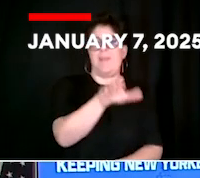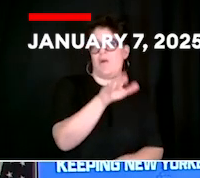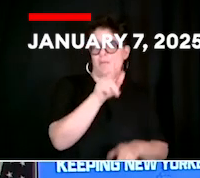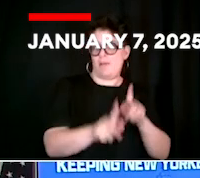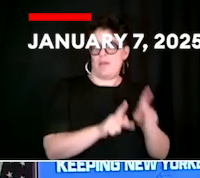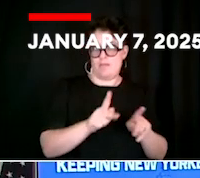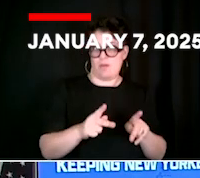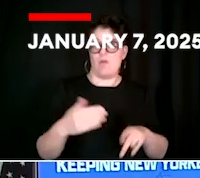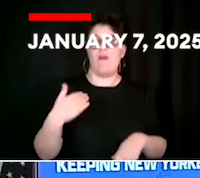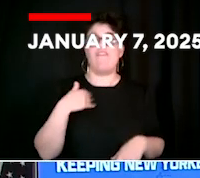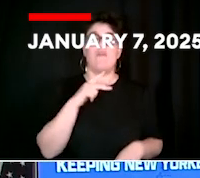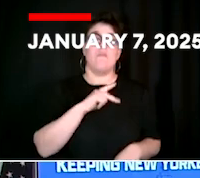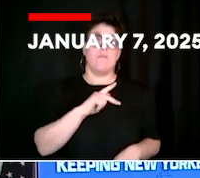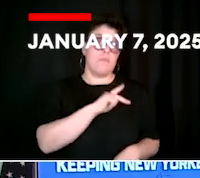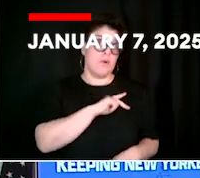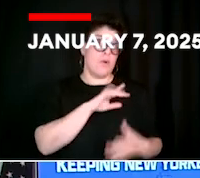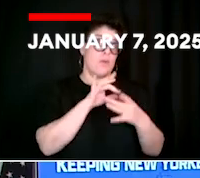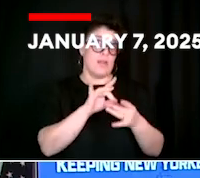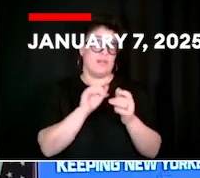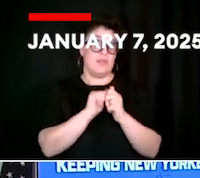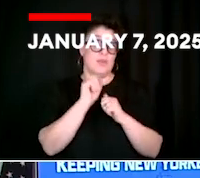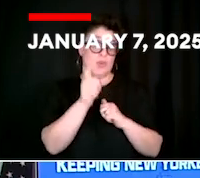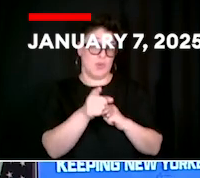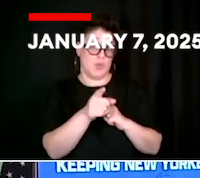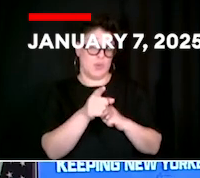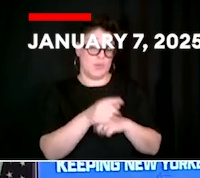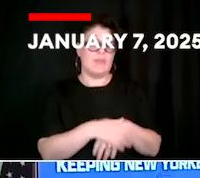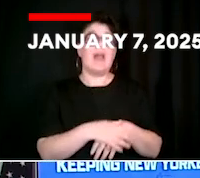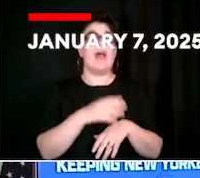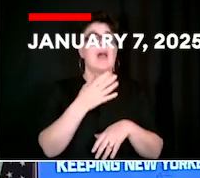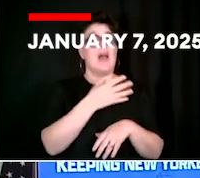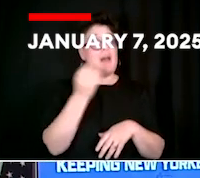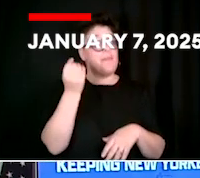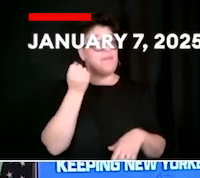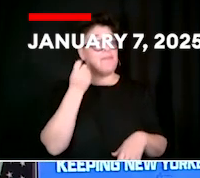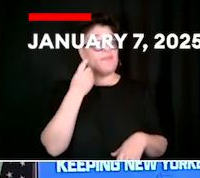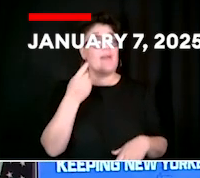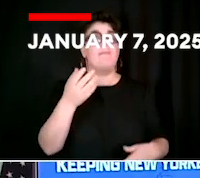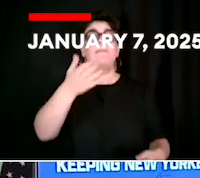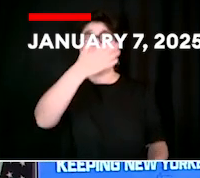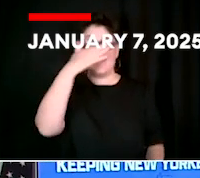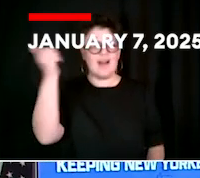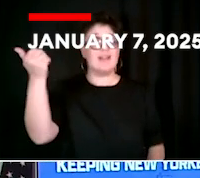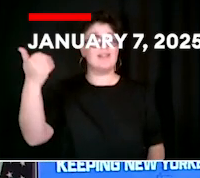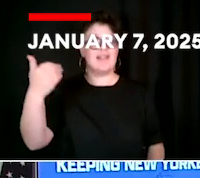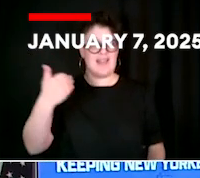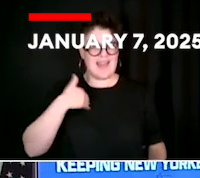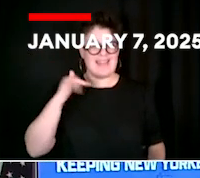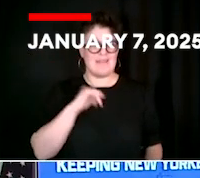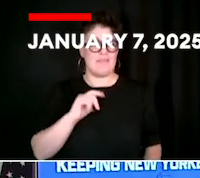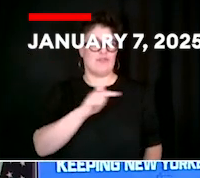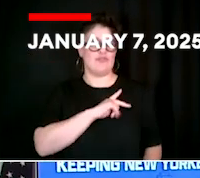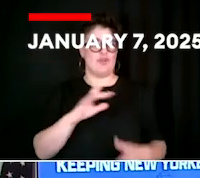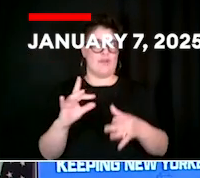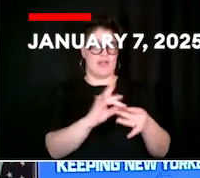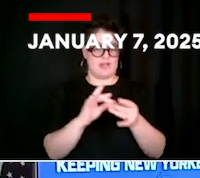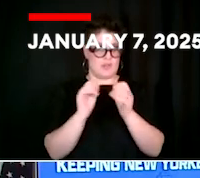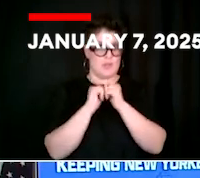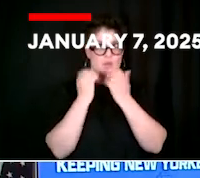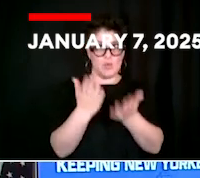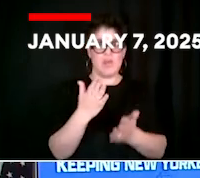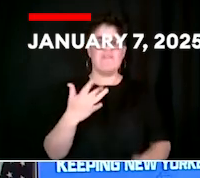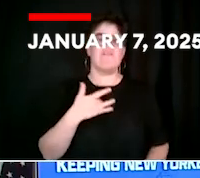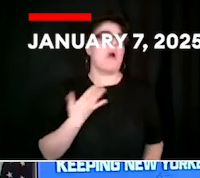personal relationships with you, and because they had these personal relationships with you, they felt that they didn't need to be